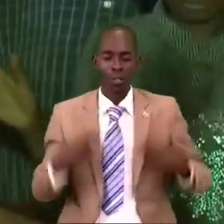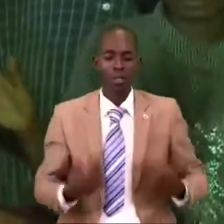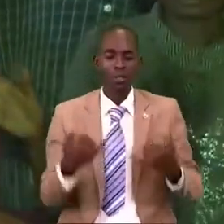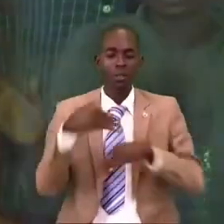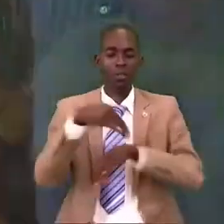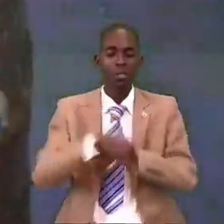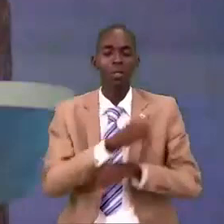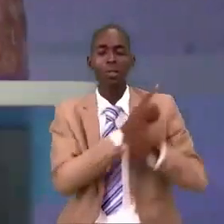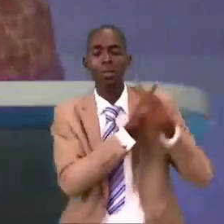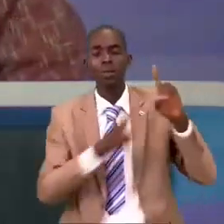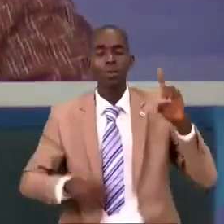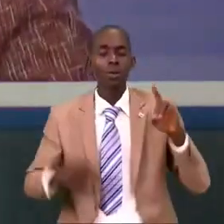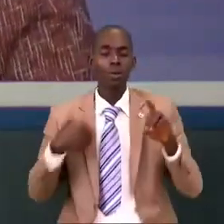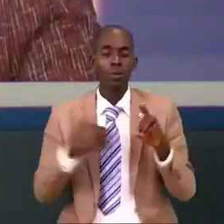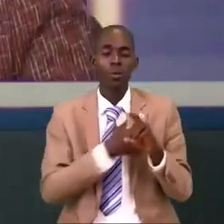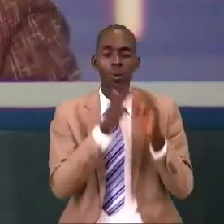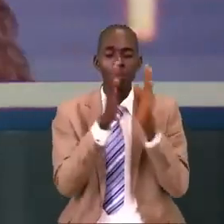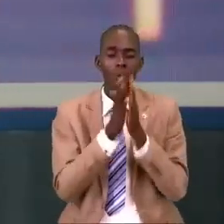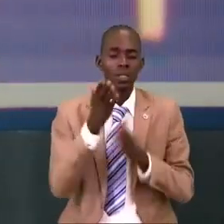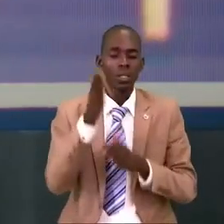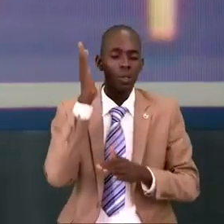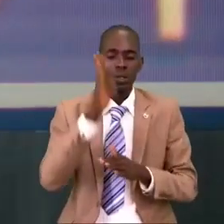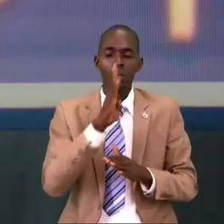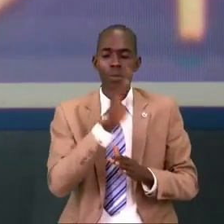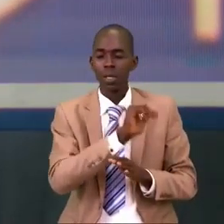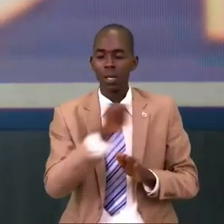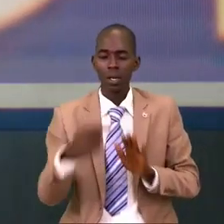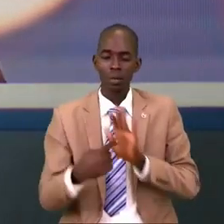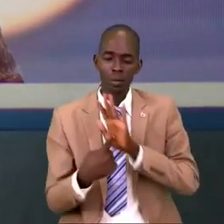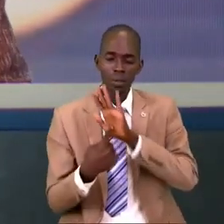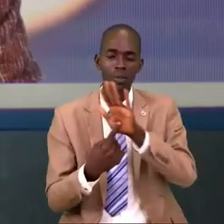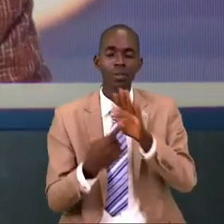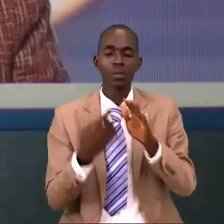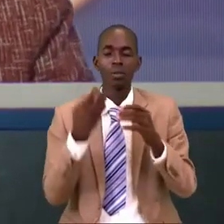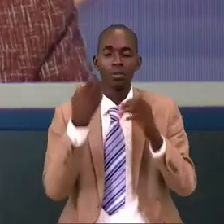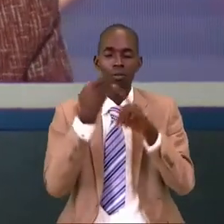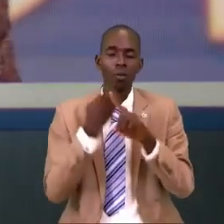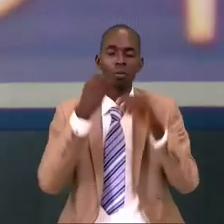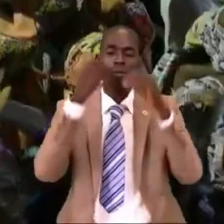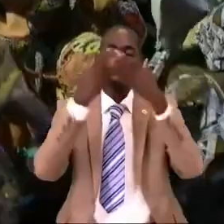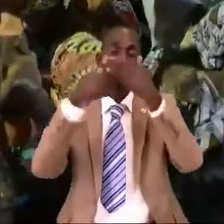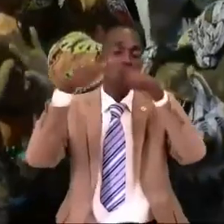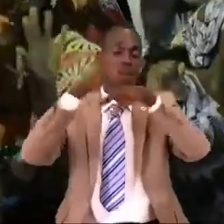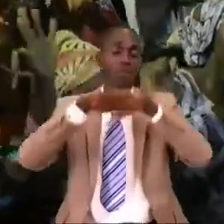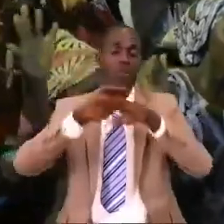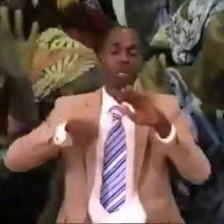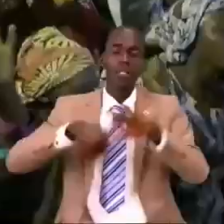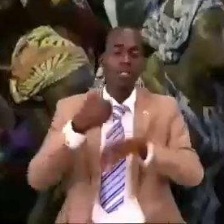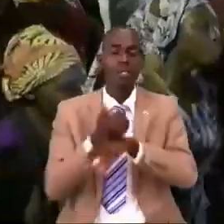every life. In Jesus' name, I pray.